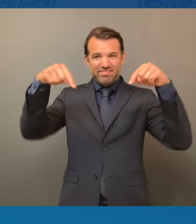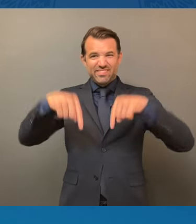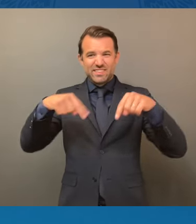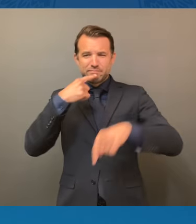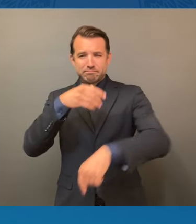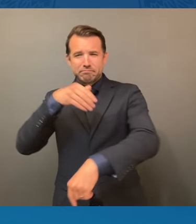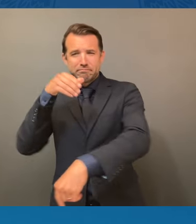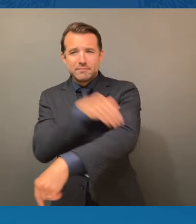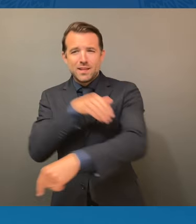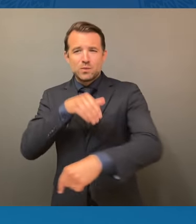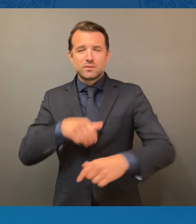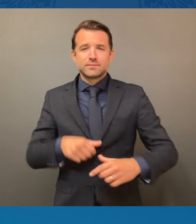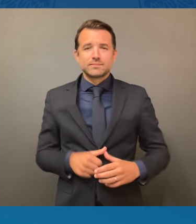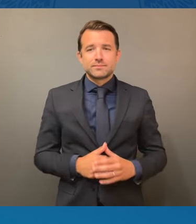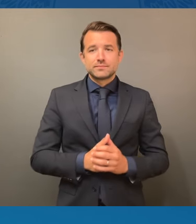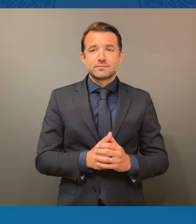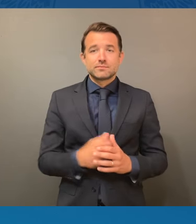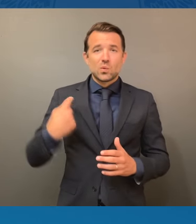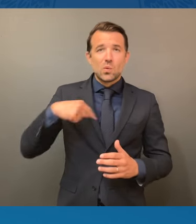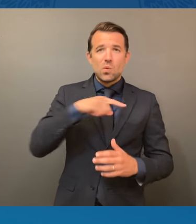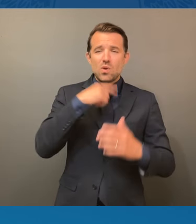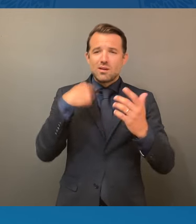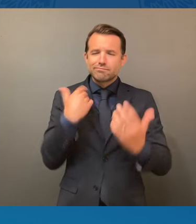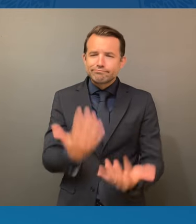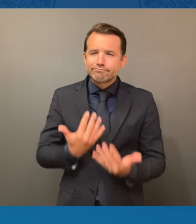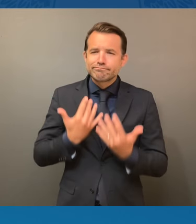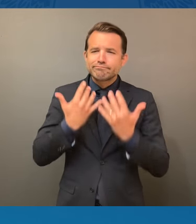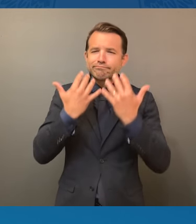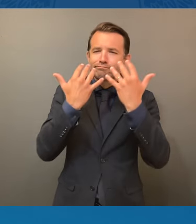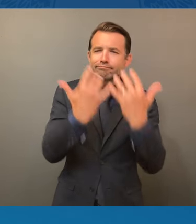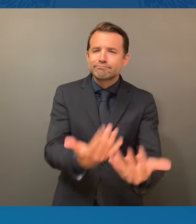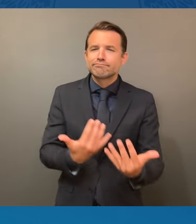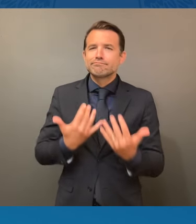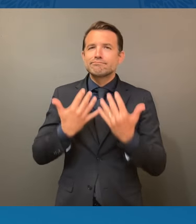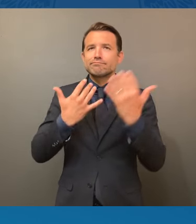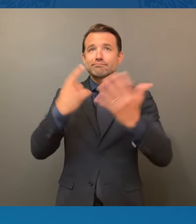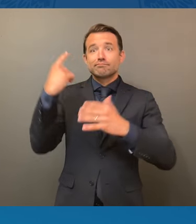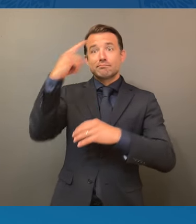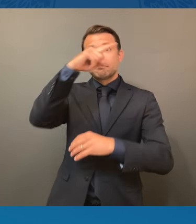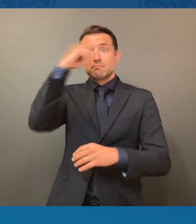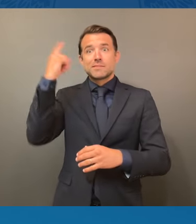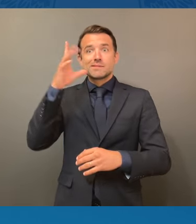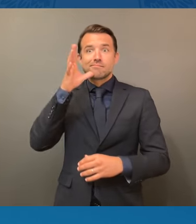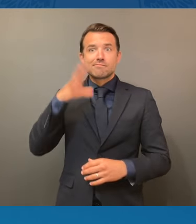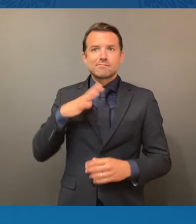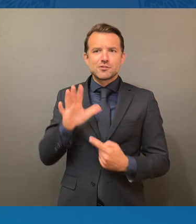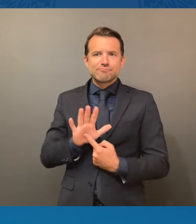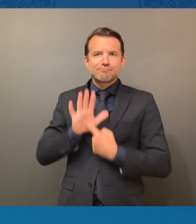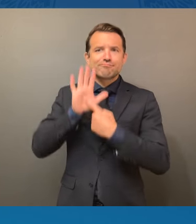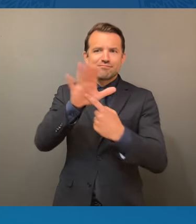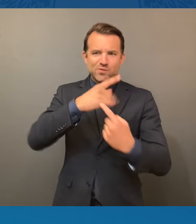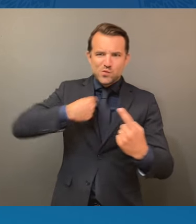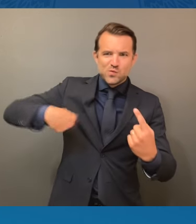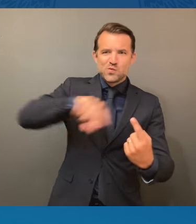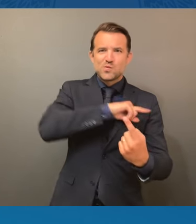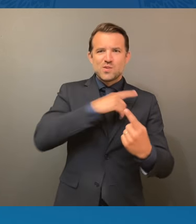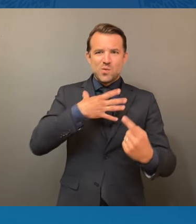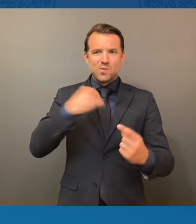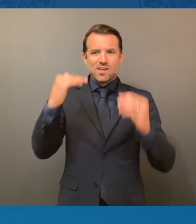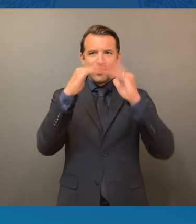We have waited far too long to have a Black woman representing us in the White House. It is